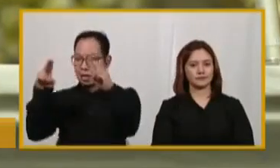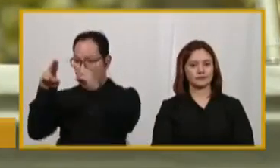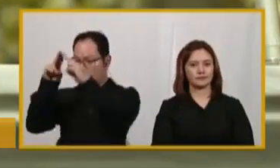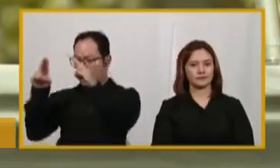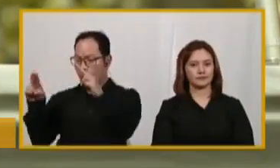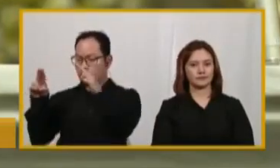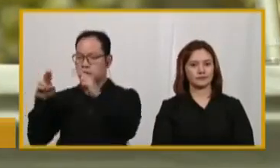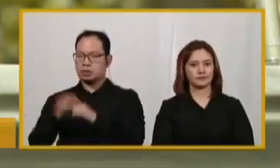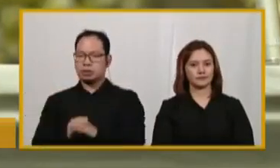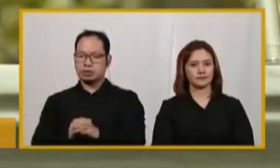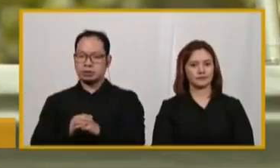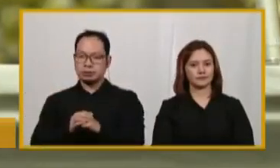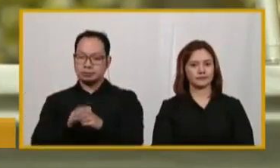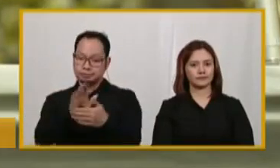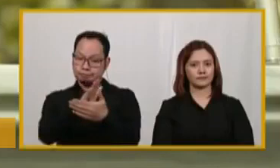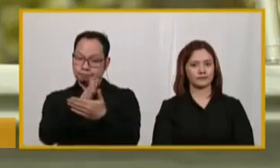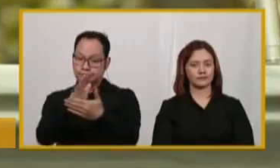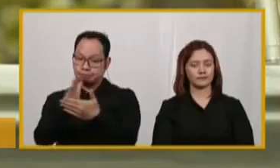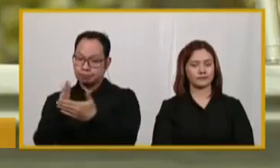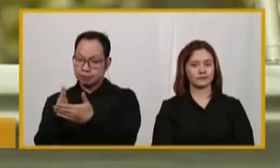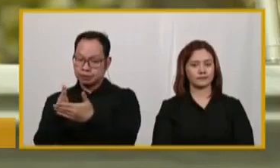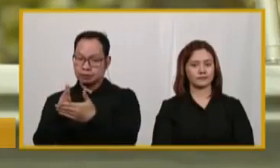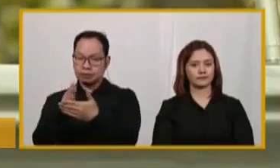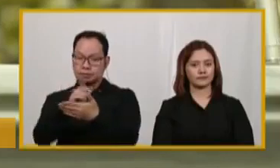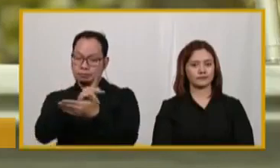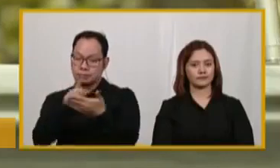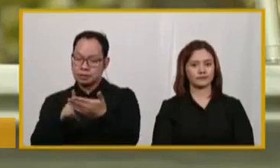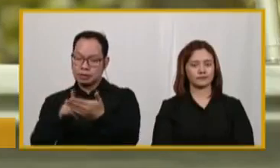which they partake of the lamb.